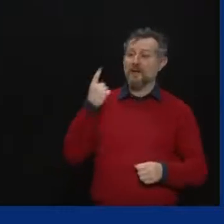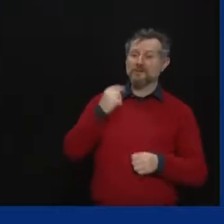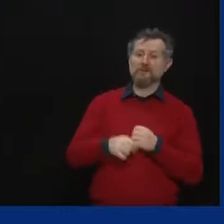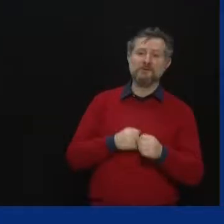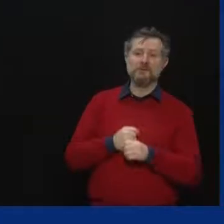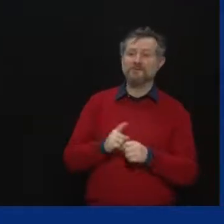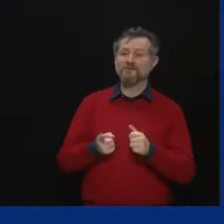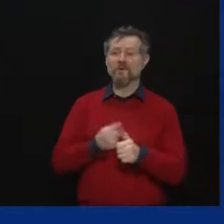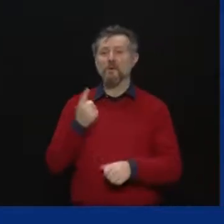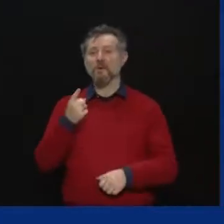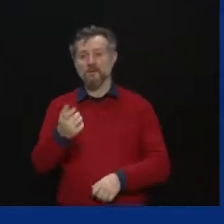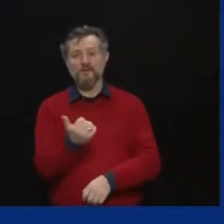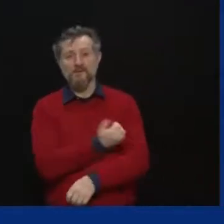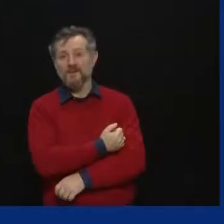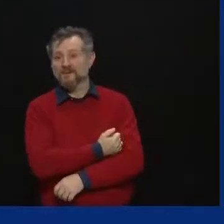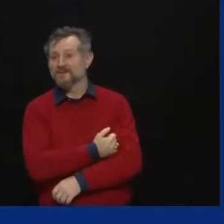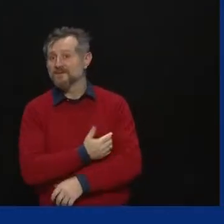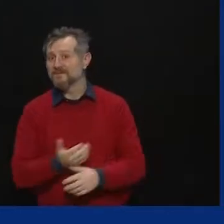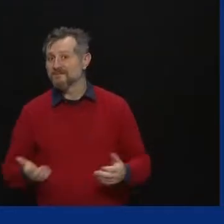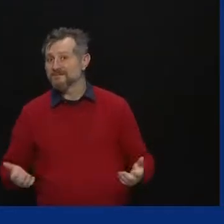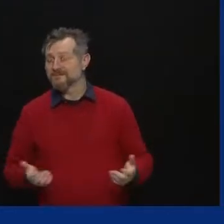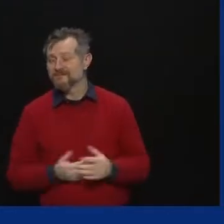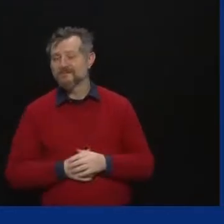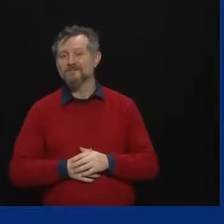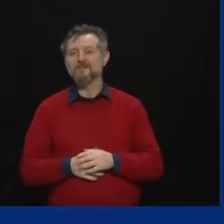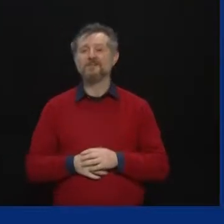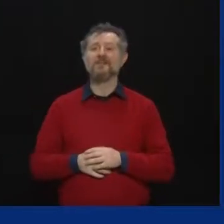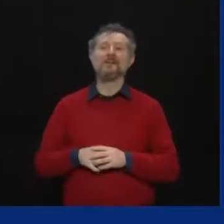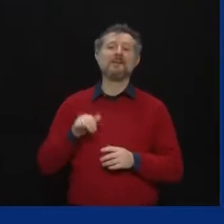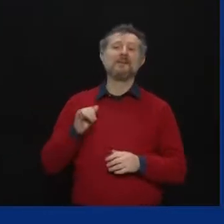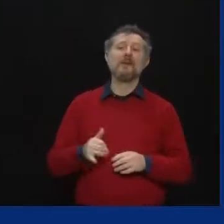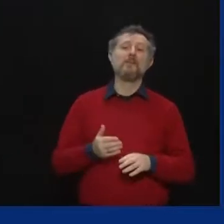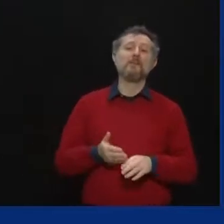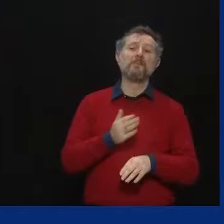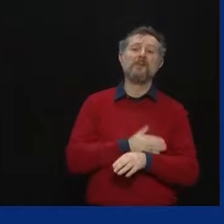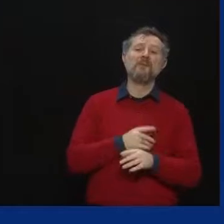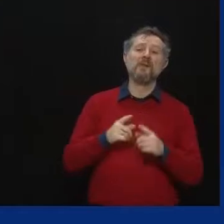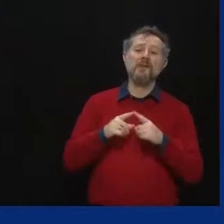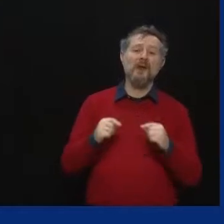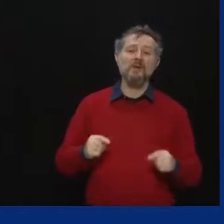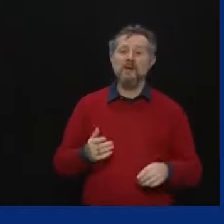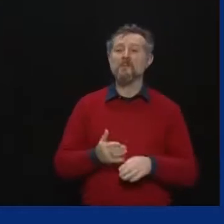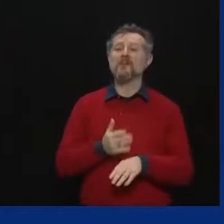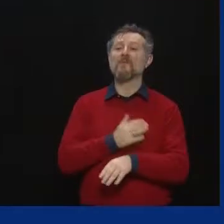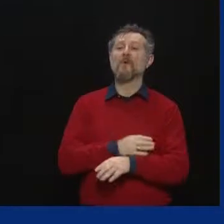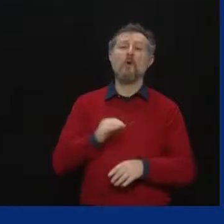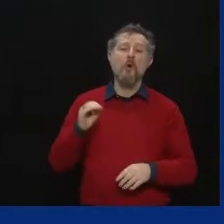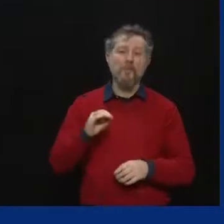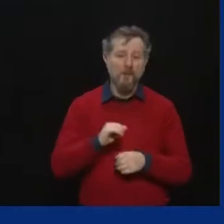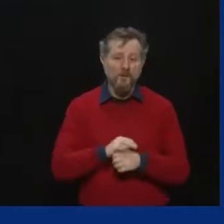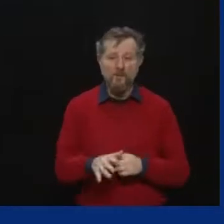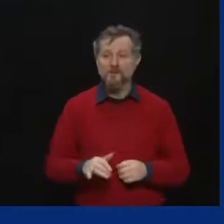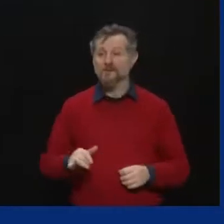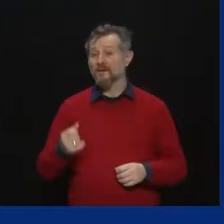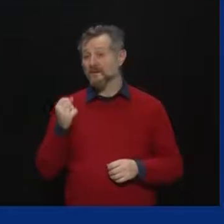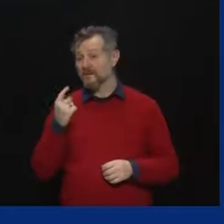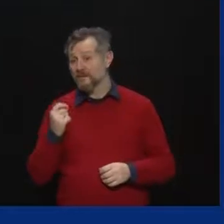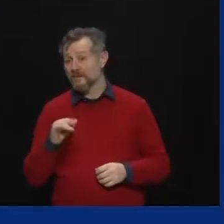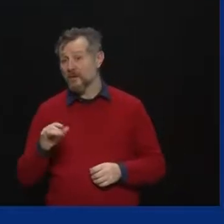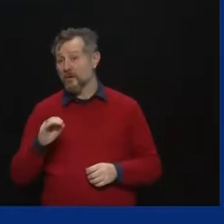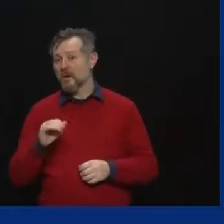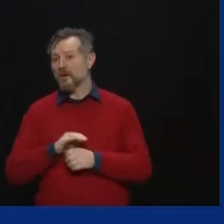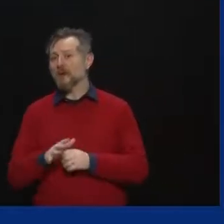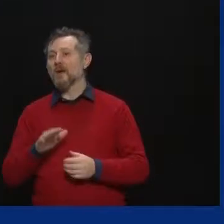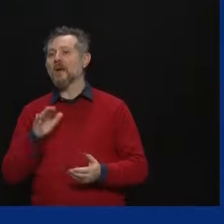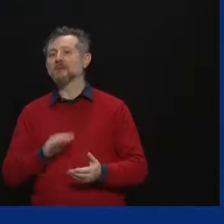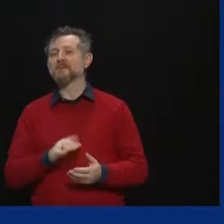weren't even boosted yet, and we didn't have this different variant. And again, this new variant is not as severe if